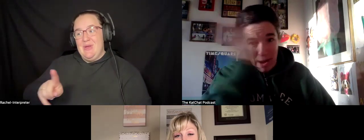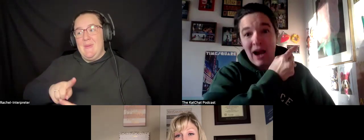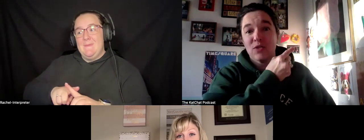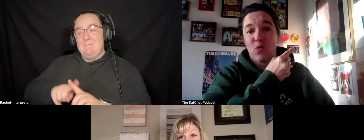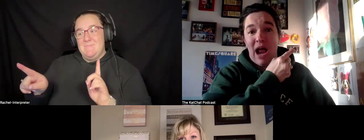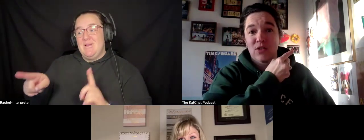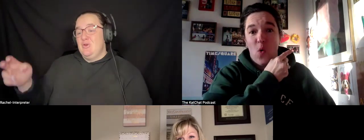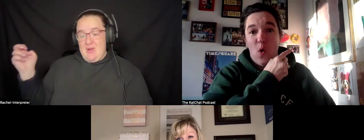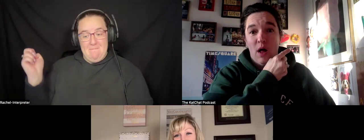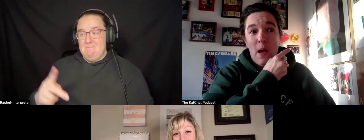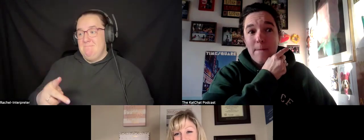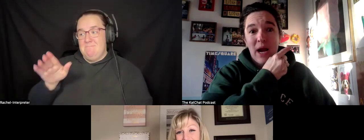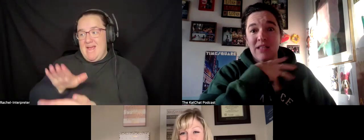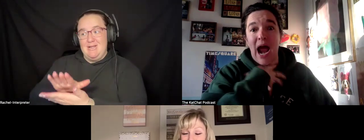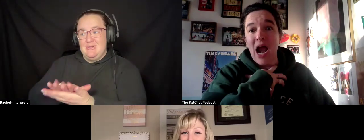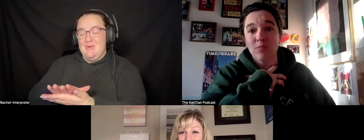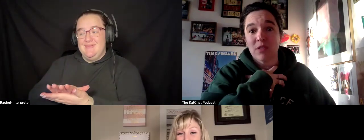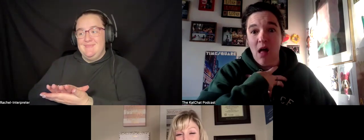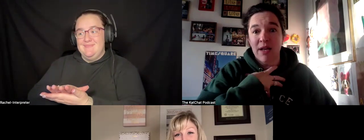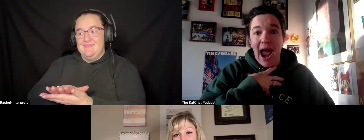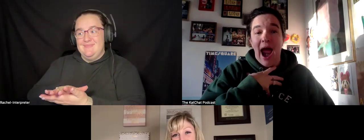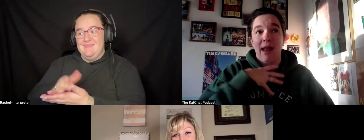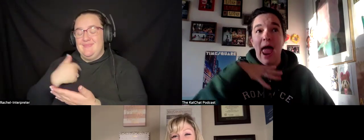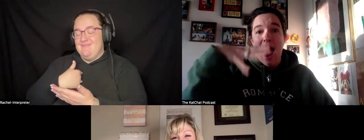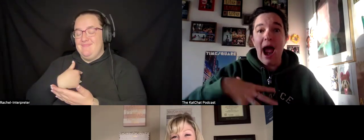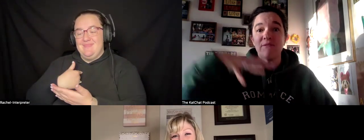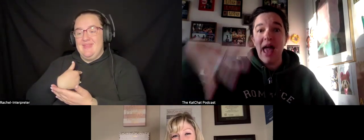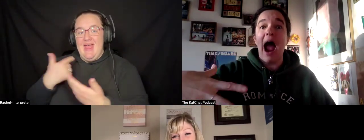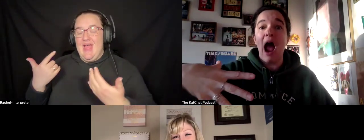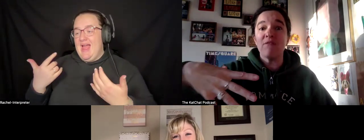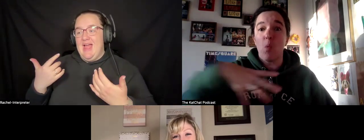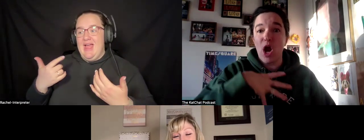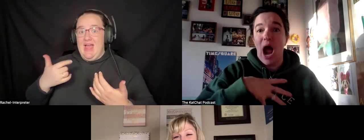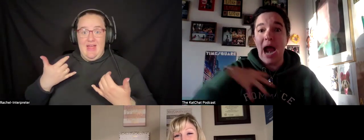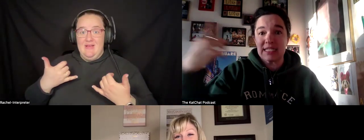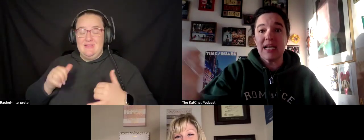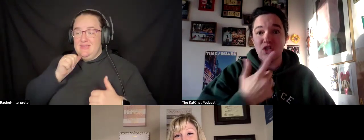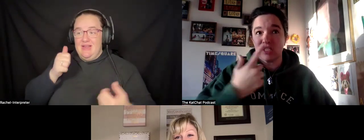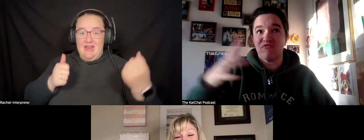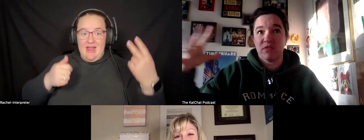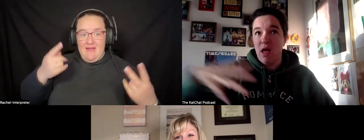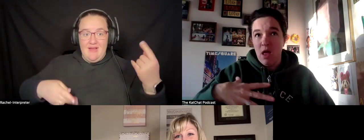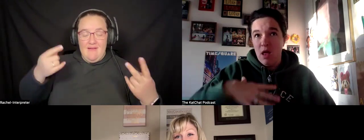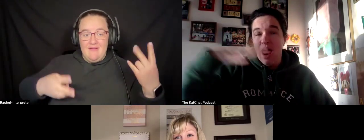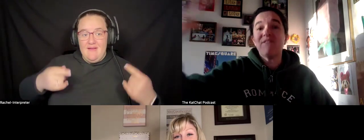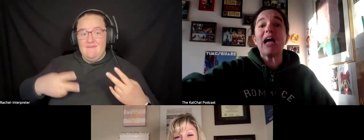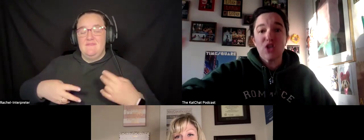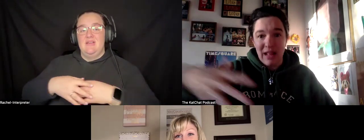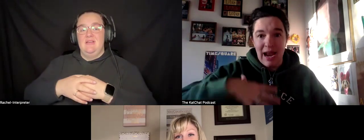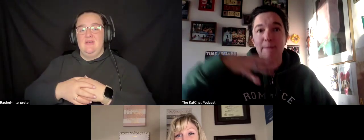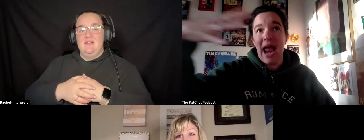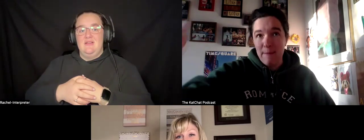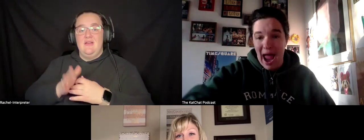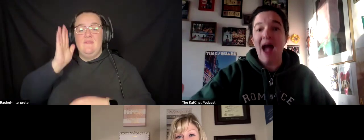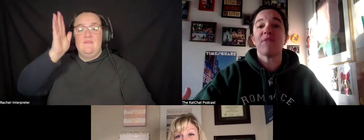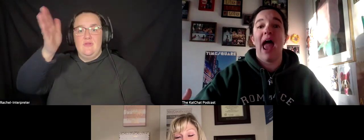go back into that school because I am still not half and half where I teach. Eventually,